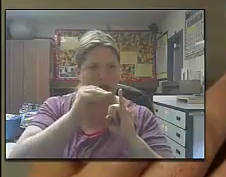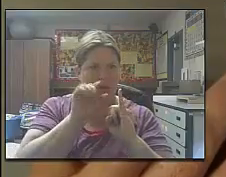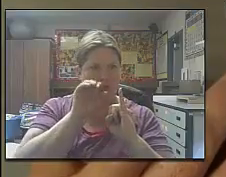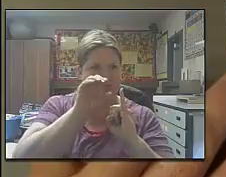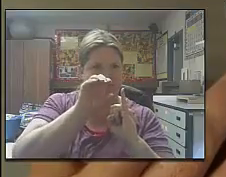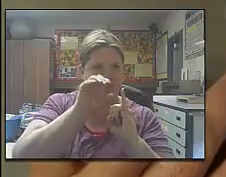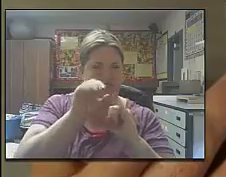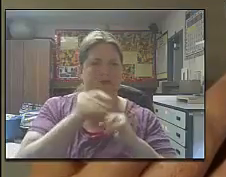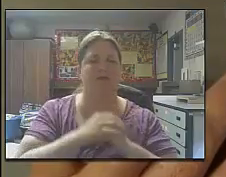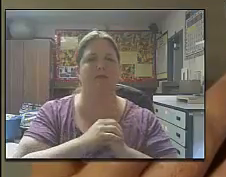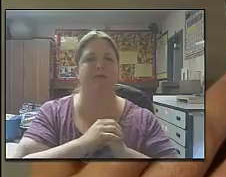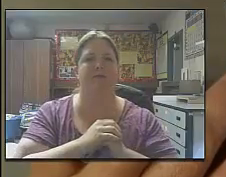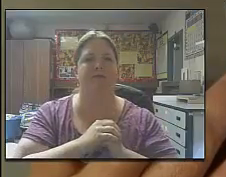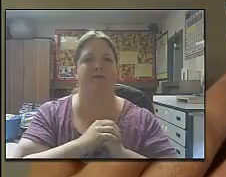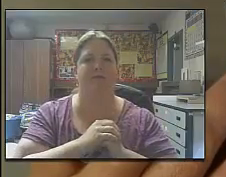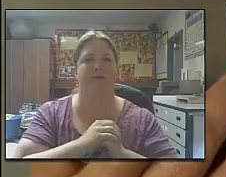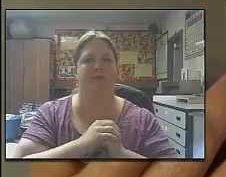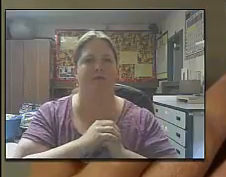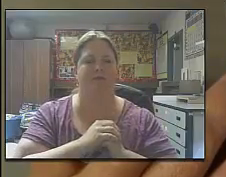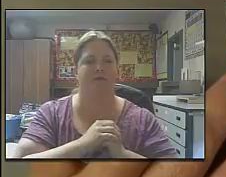again.